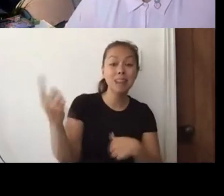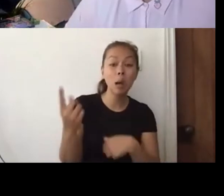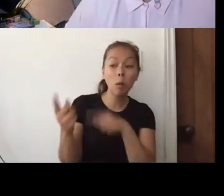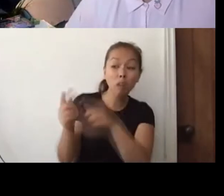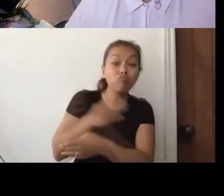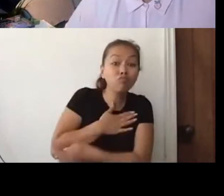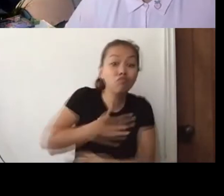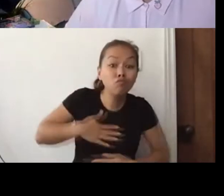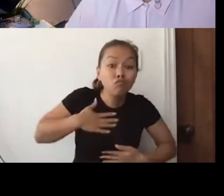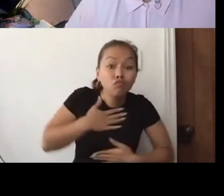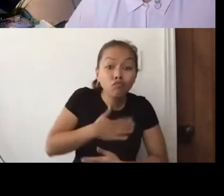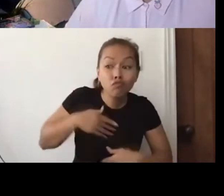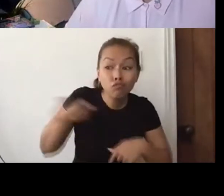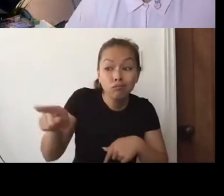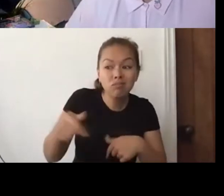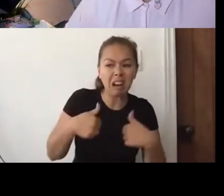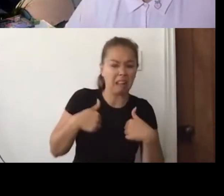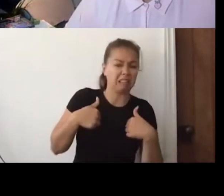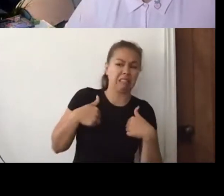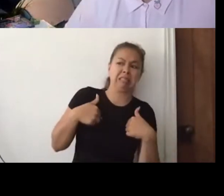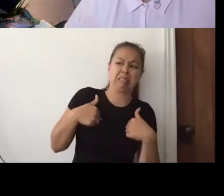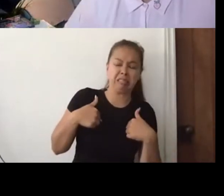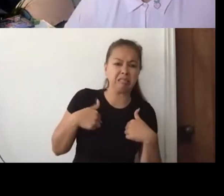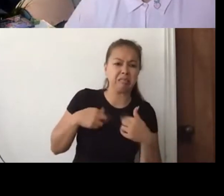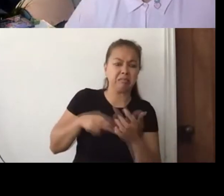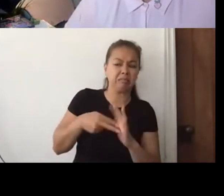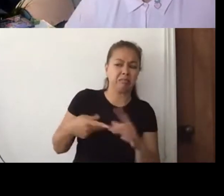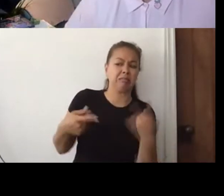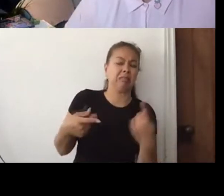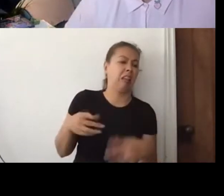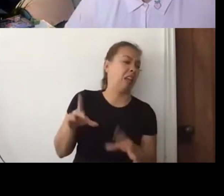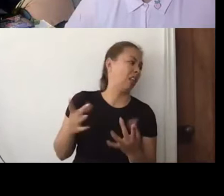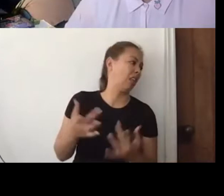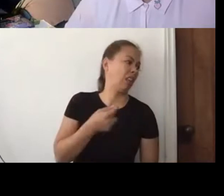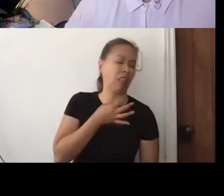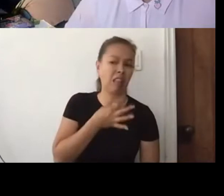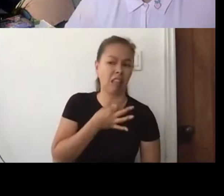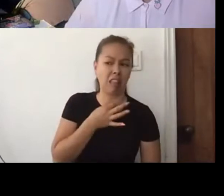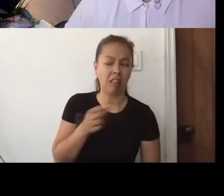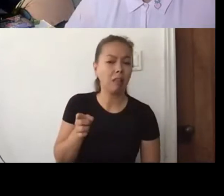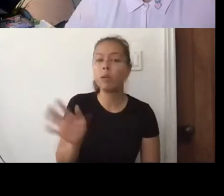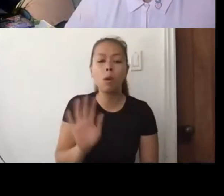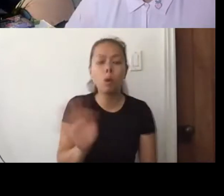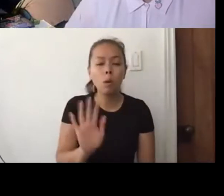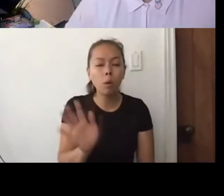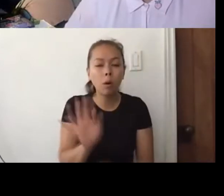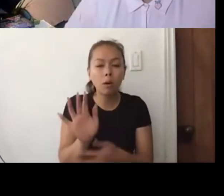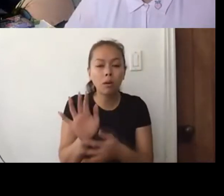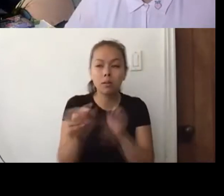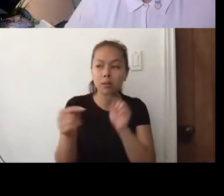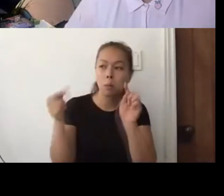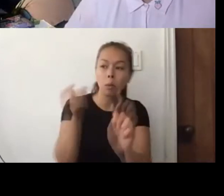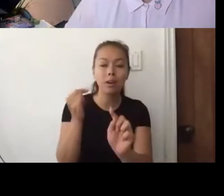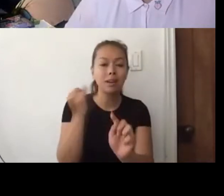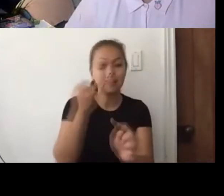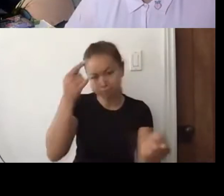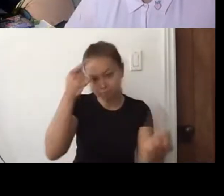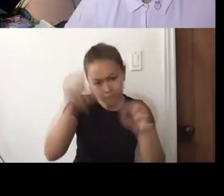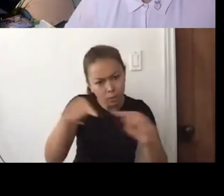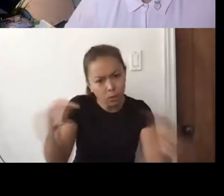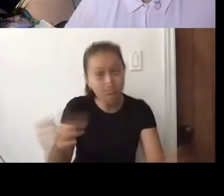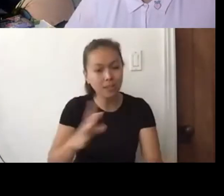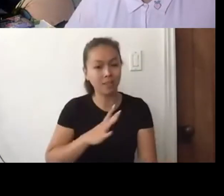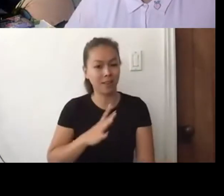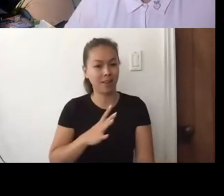different perspectives on the things we talk about, that's completely okay. That's part of what this is. But what I encourage people to do